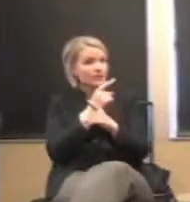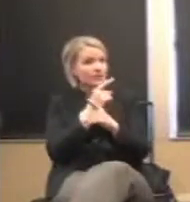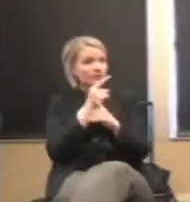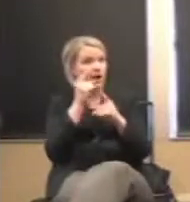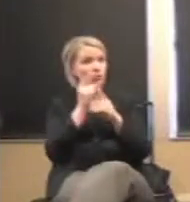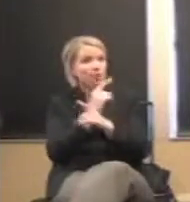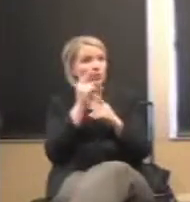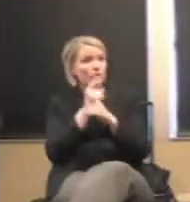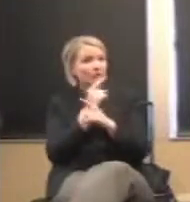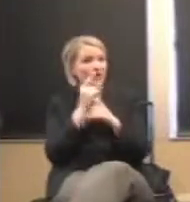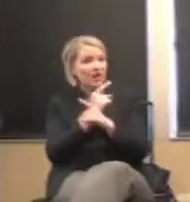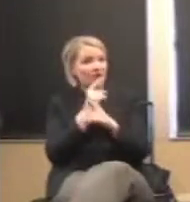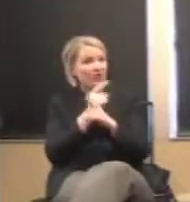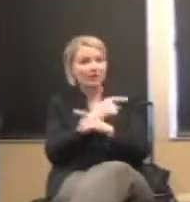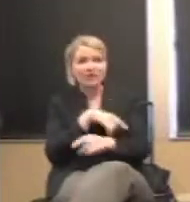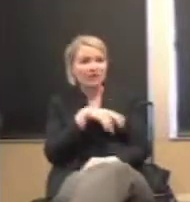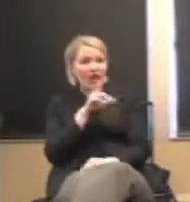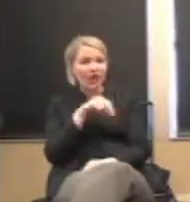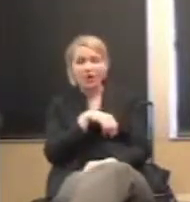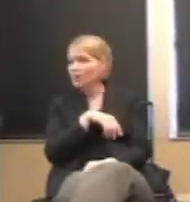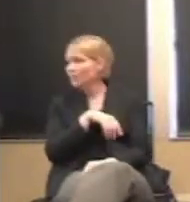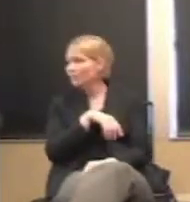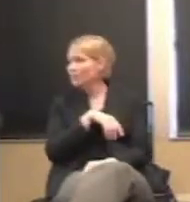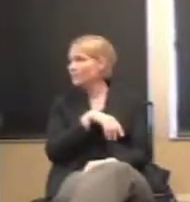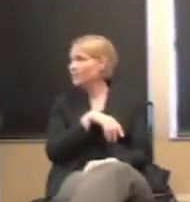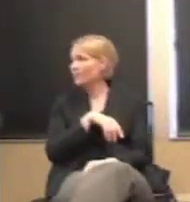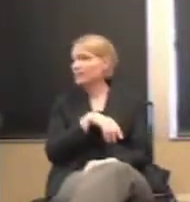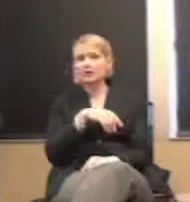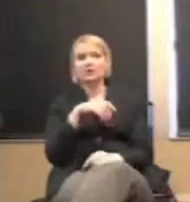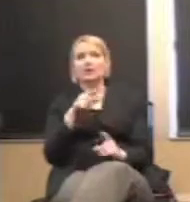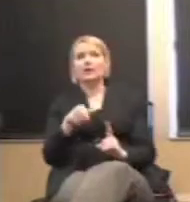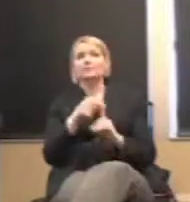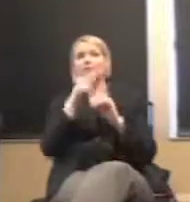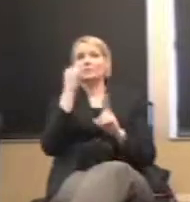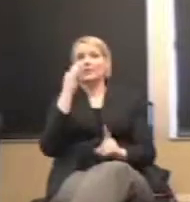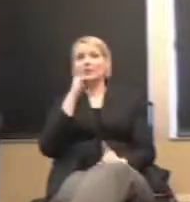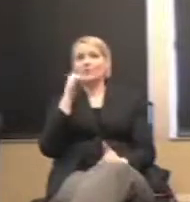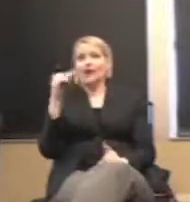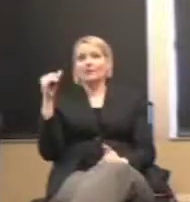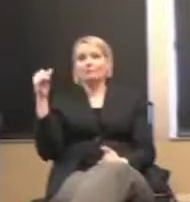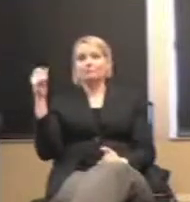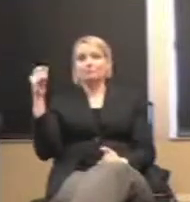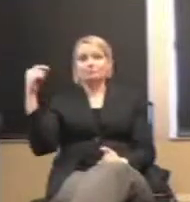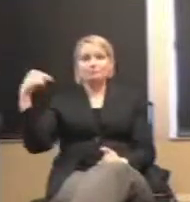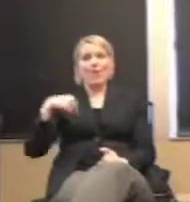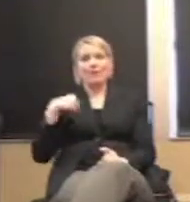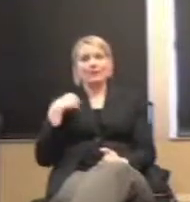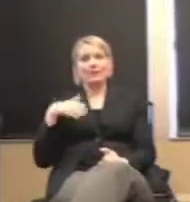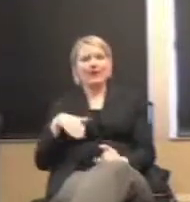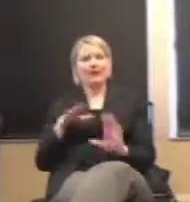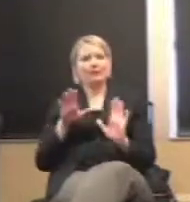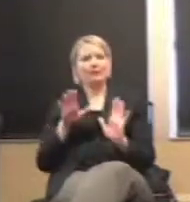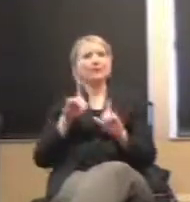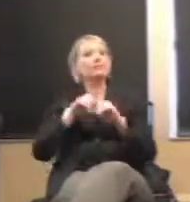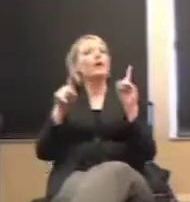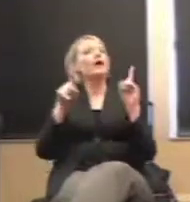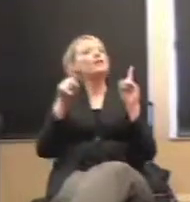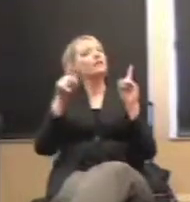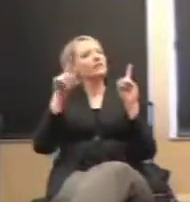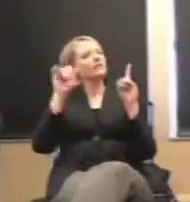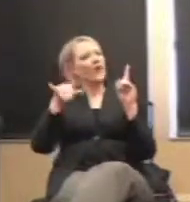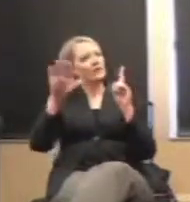attention? No. Especially not if you poke me there. But that's what they do. That's the level where they're poking you.